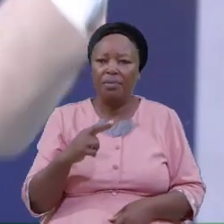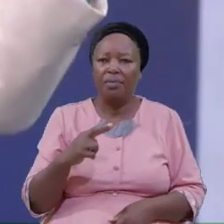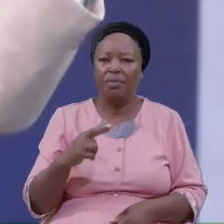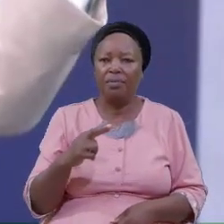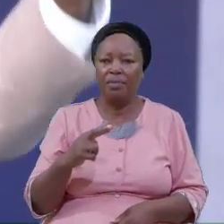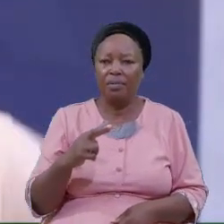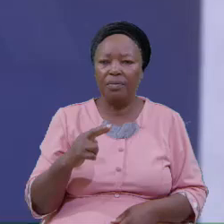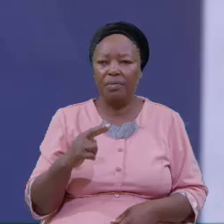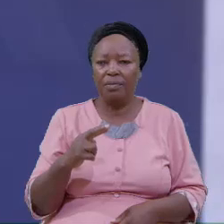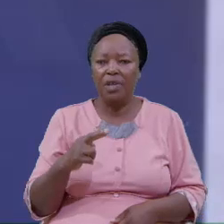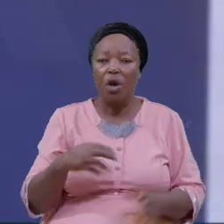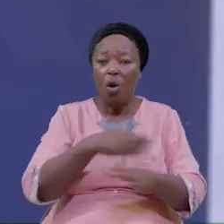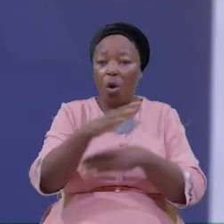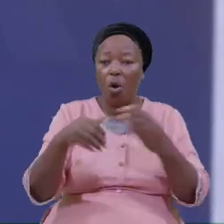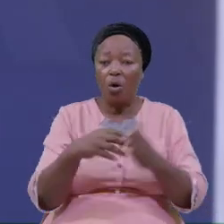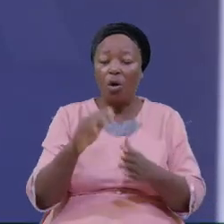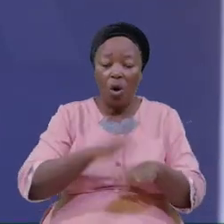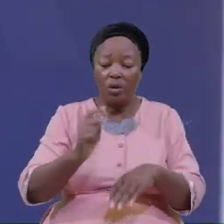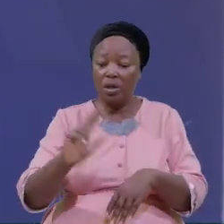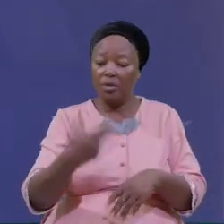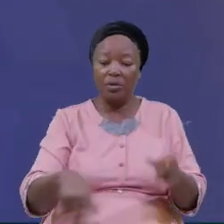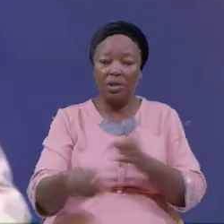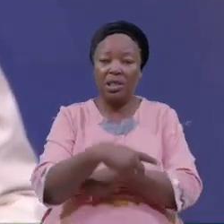On the third day, I will rise again.